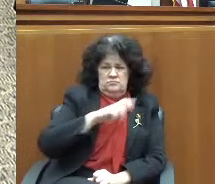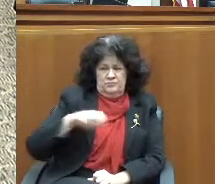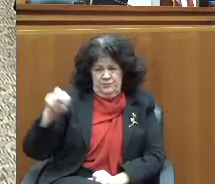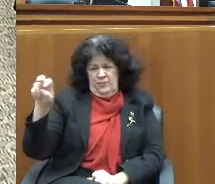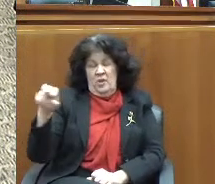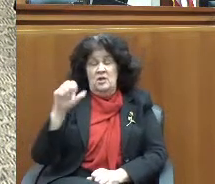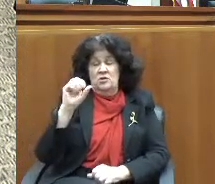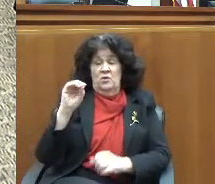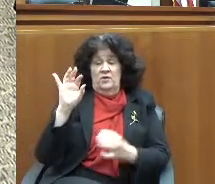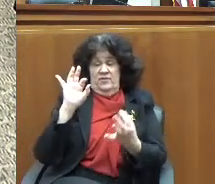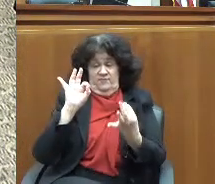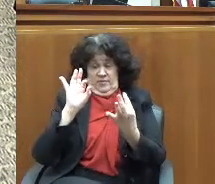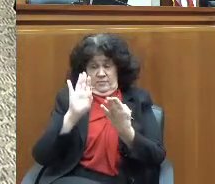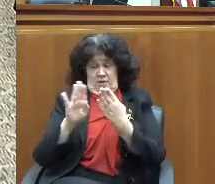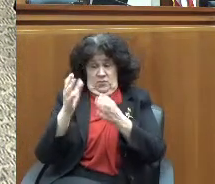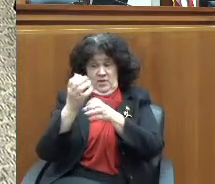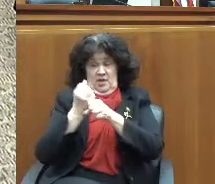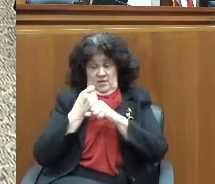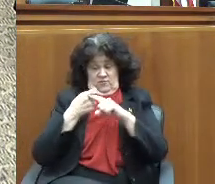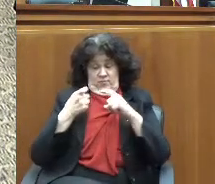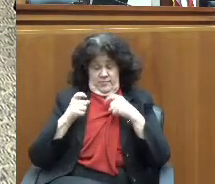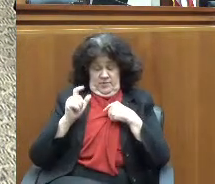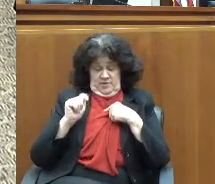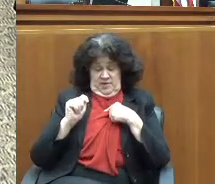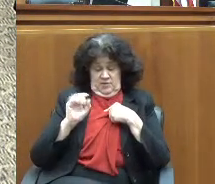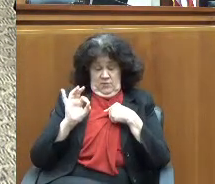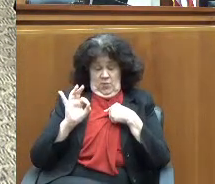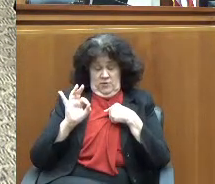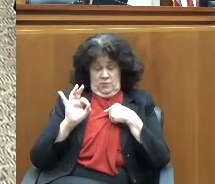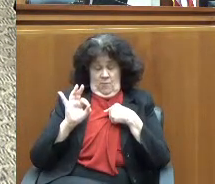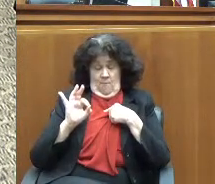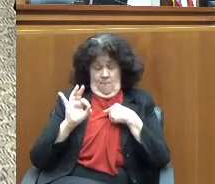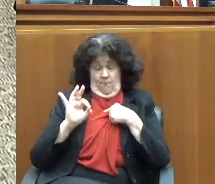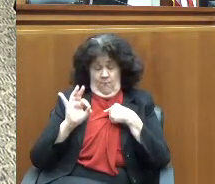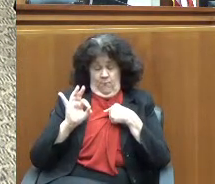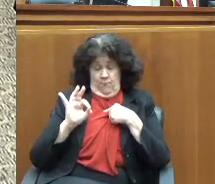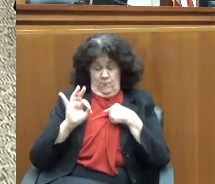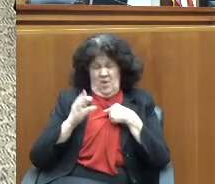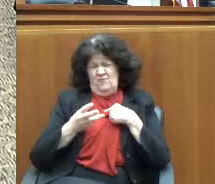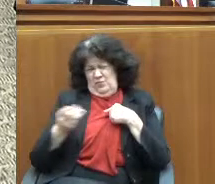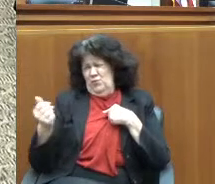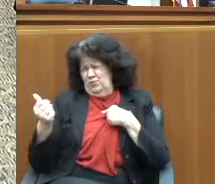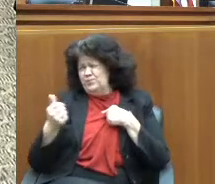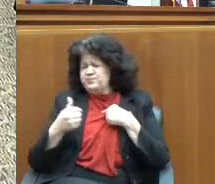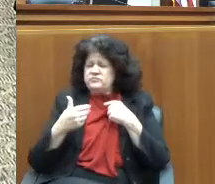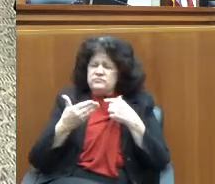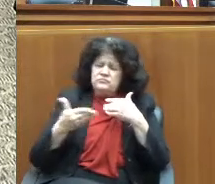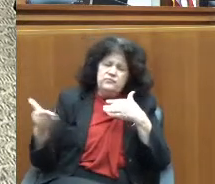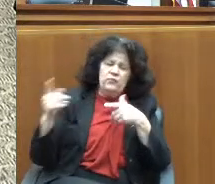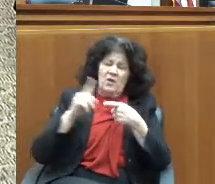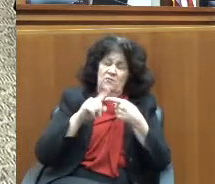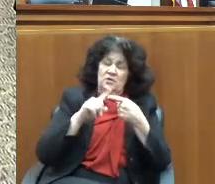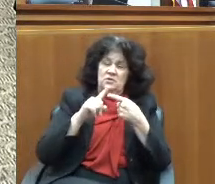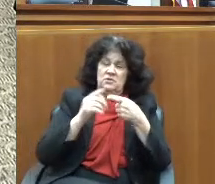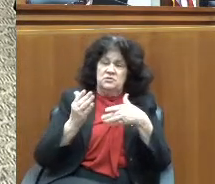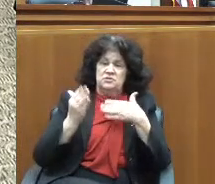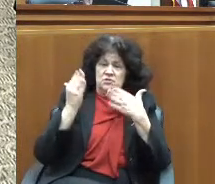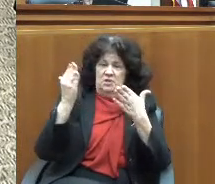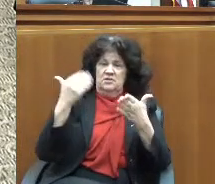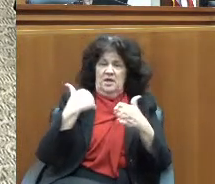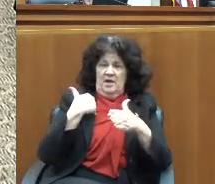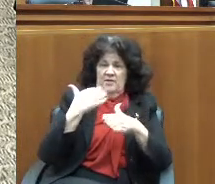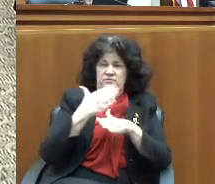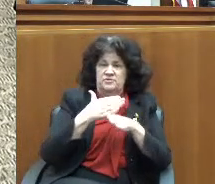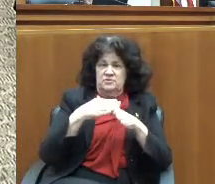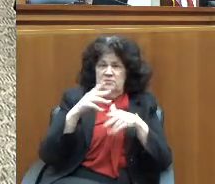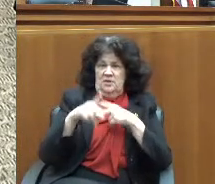the feedback received from the task force was a few things. One, they suggested having some sort